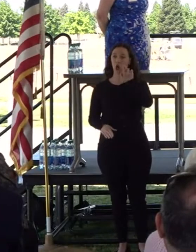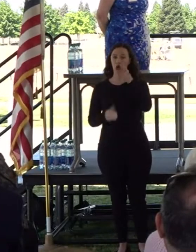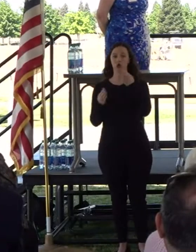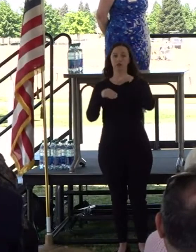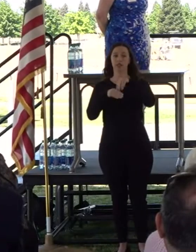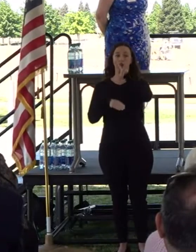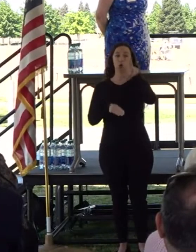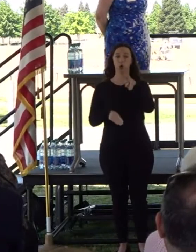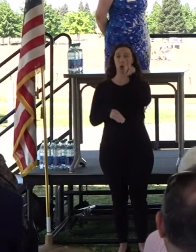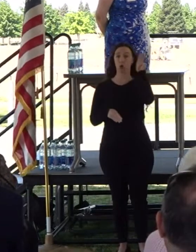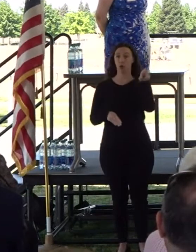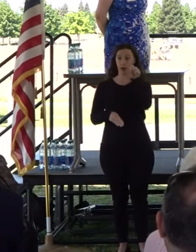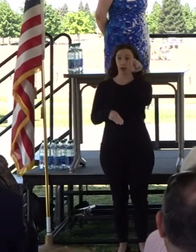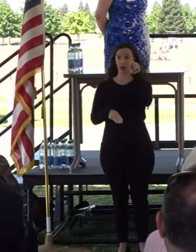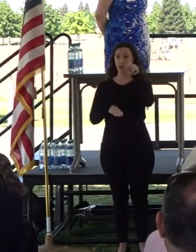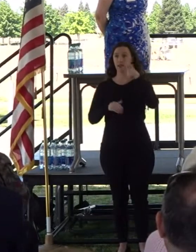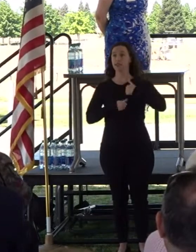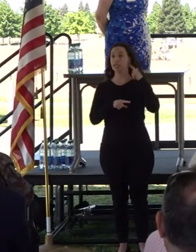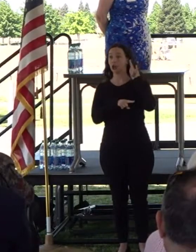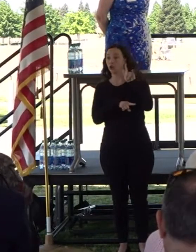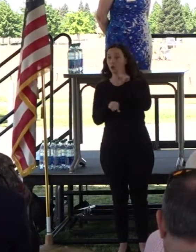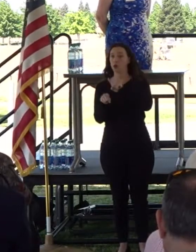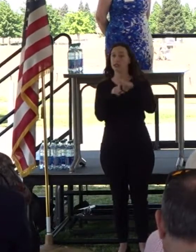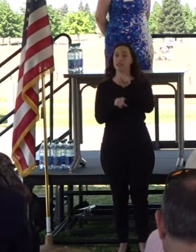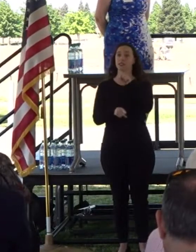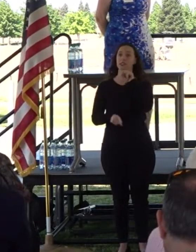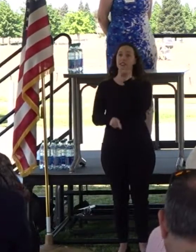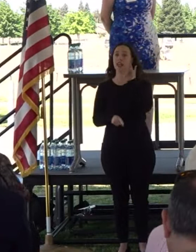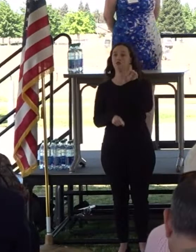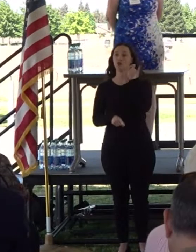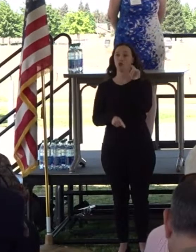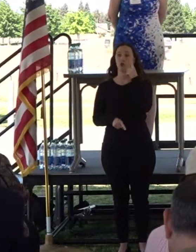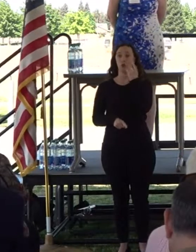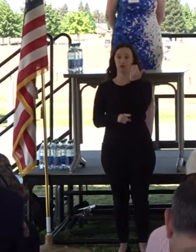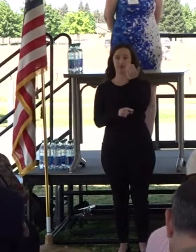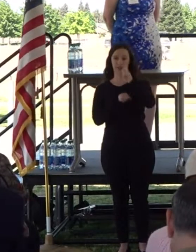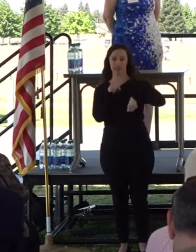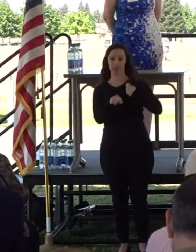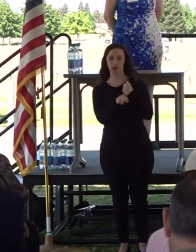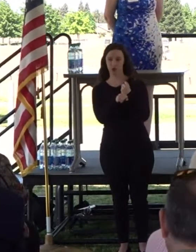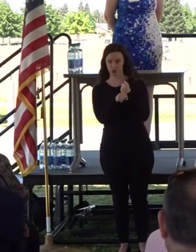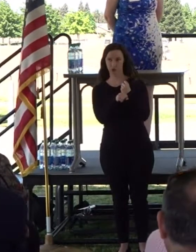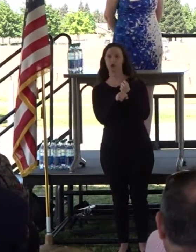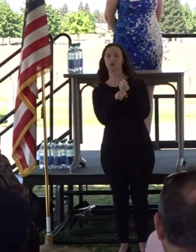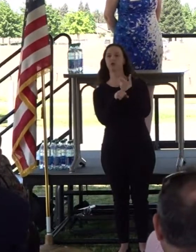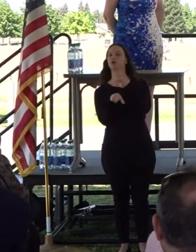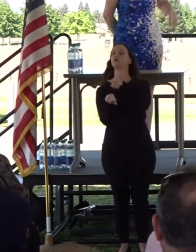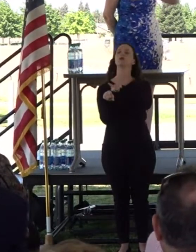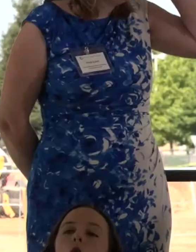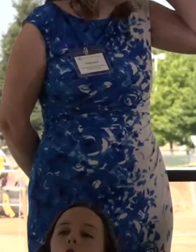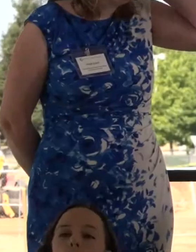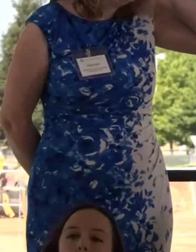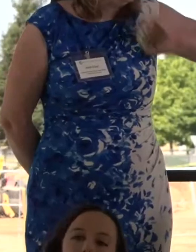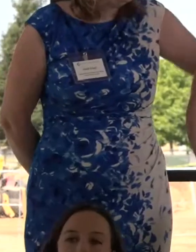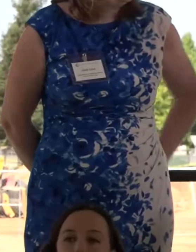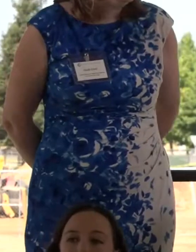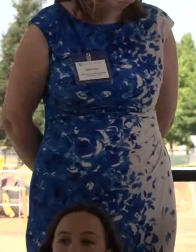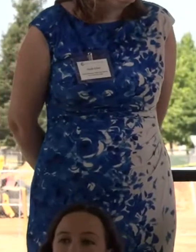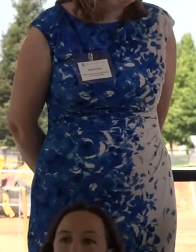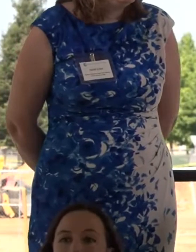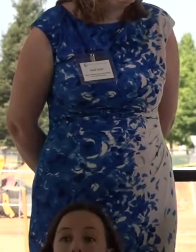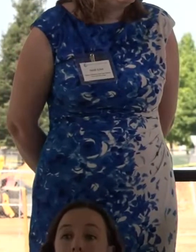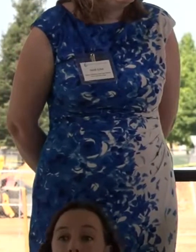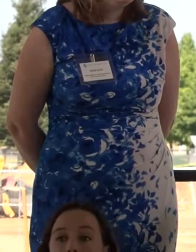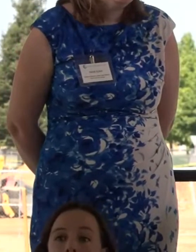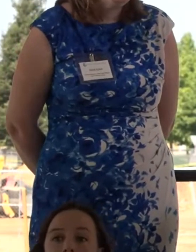the United States Air Force as a staff sergeant for 15 years, and she is also a combat veteran of the Iraq